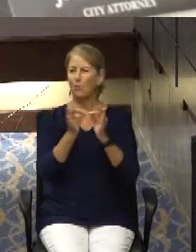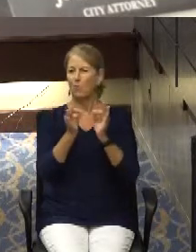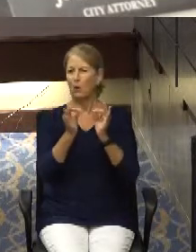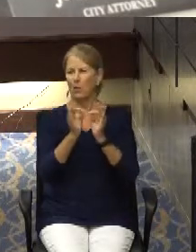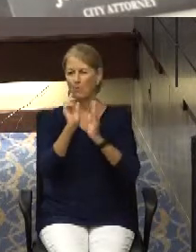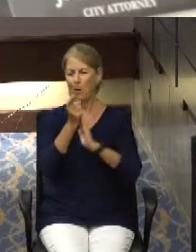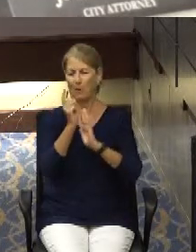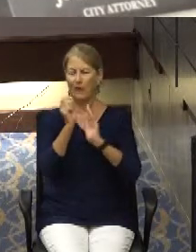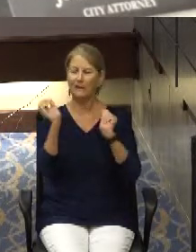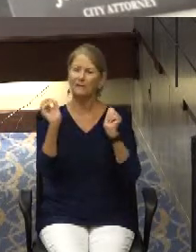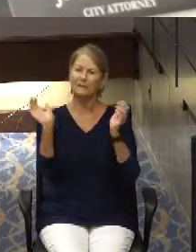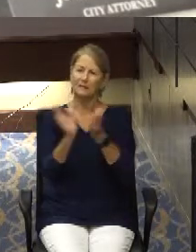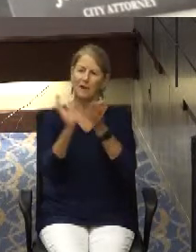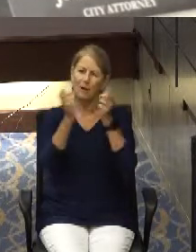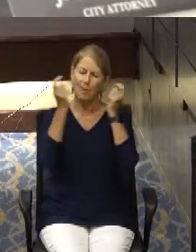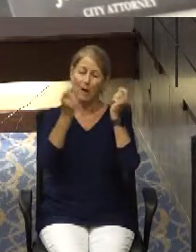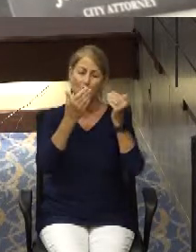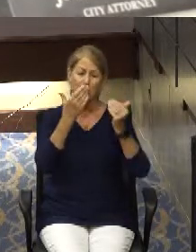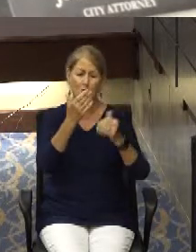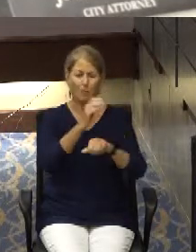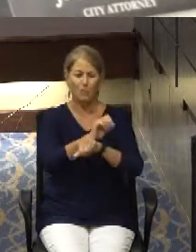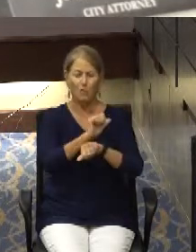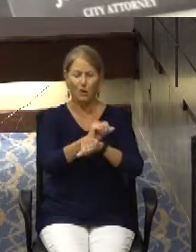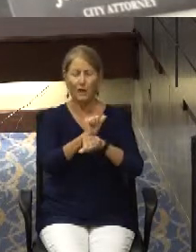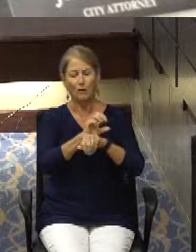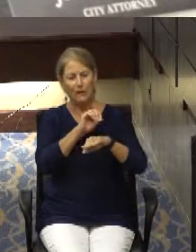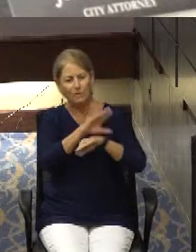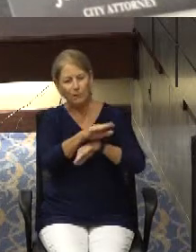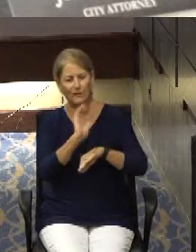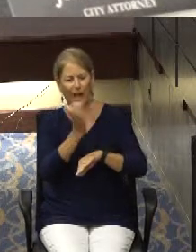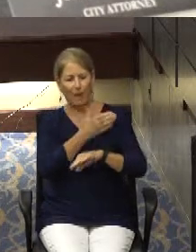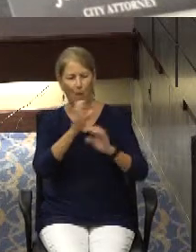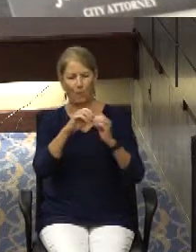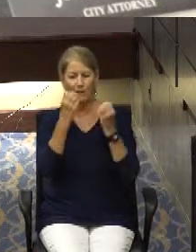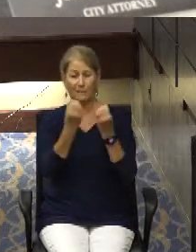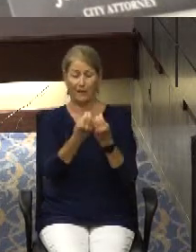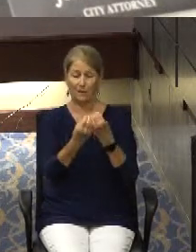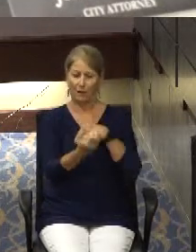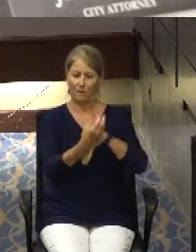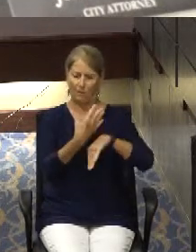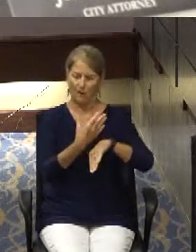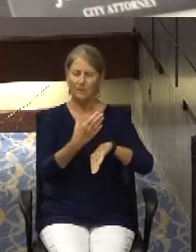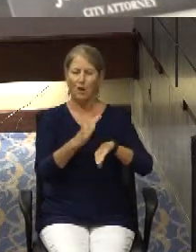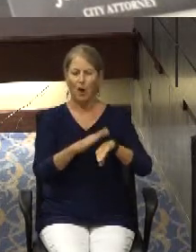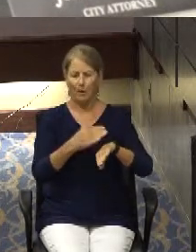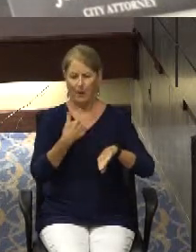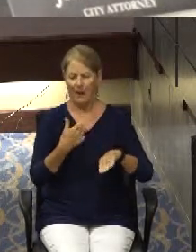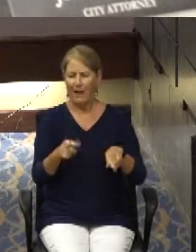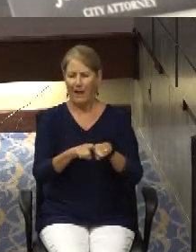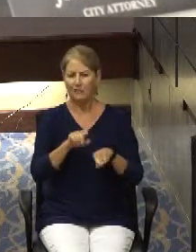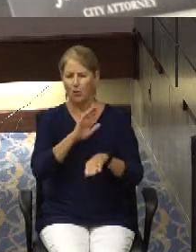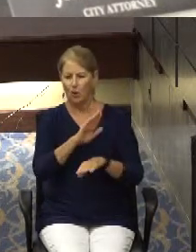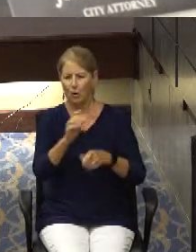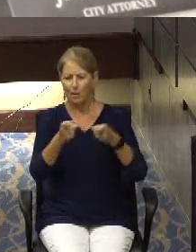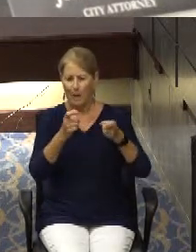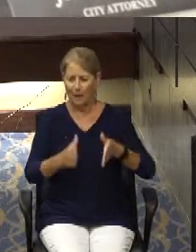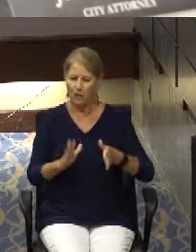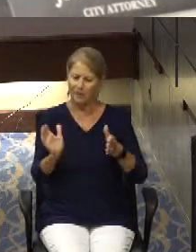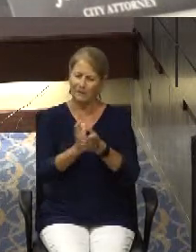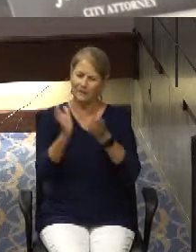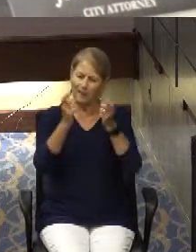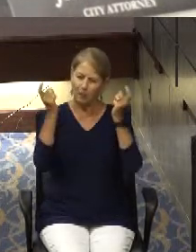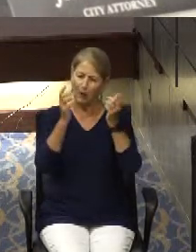her great work and her influence on our organization, influence on me as your manager, and just celebrate that